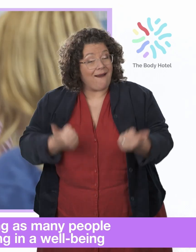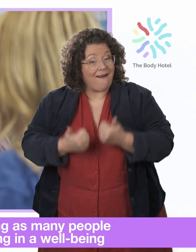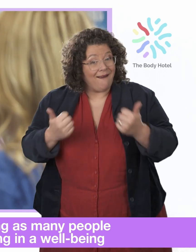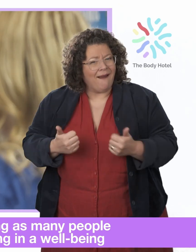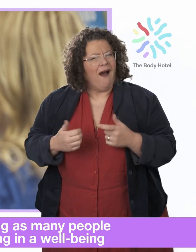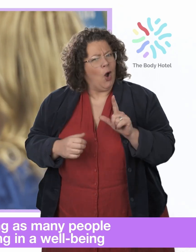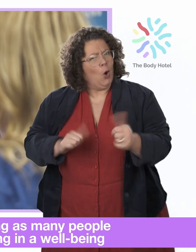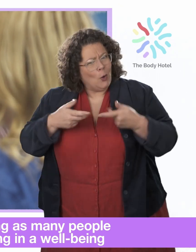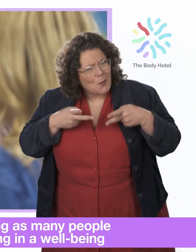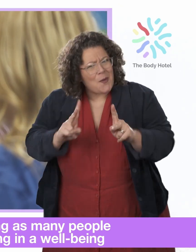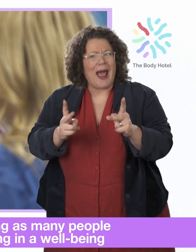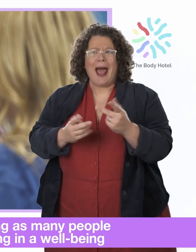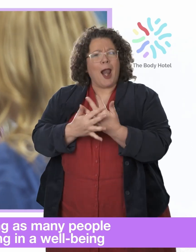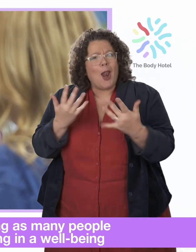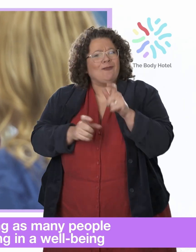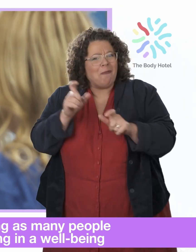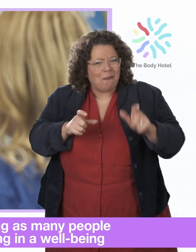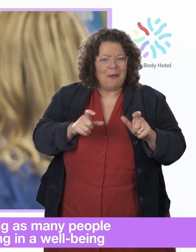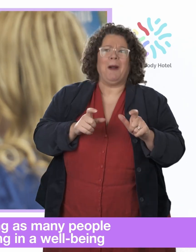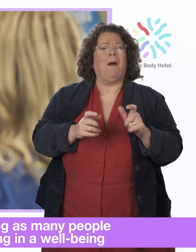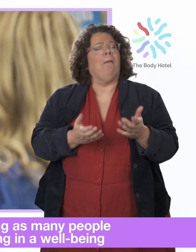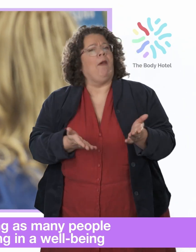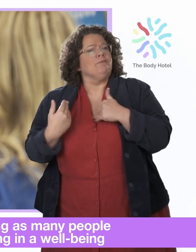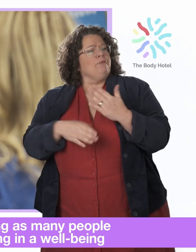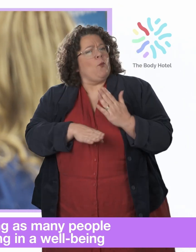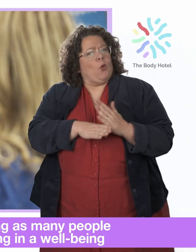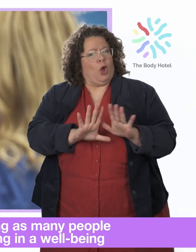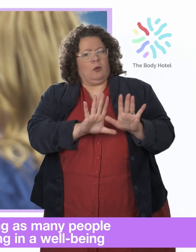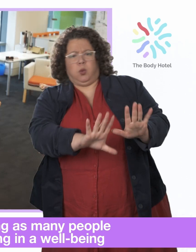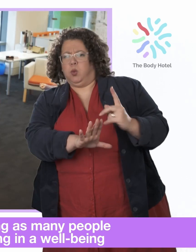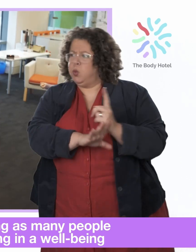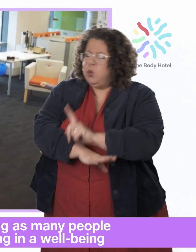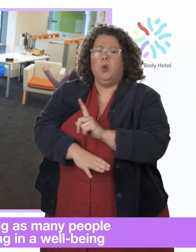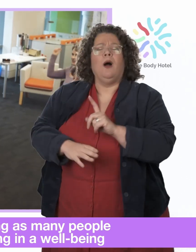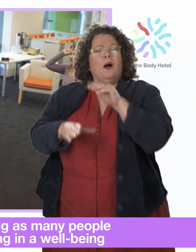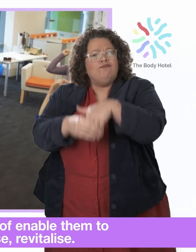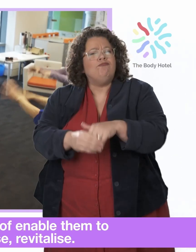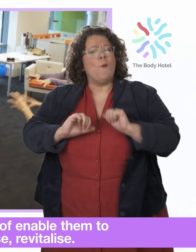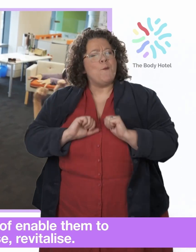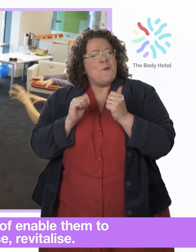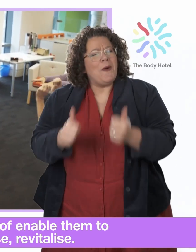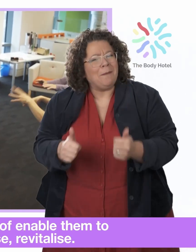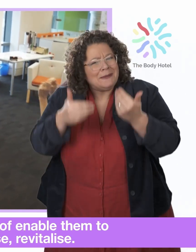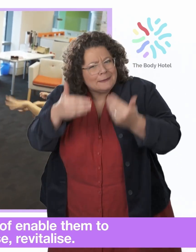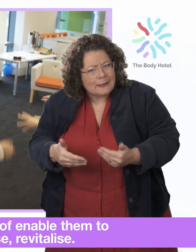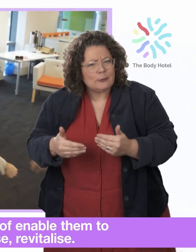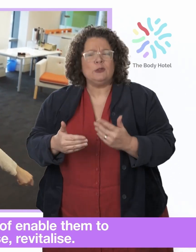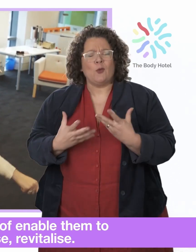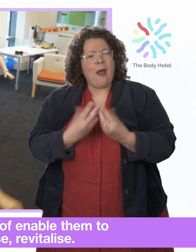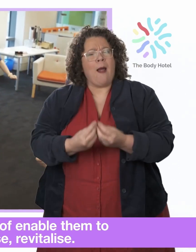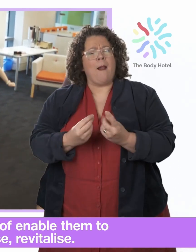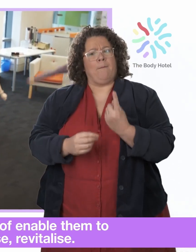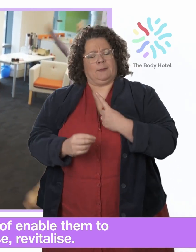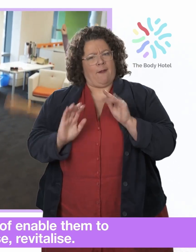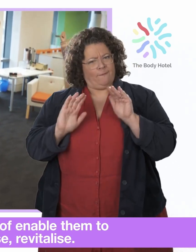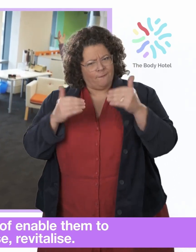way of getting as many people off the unit and partaking in a wellbeing session that would